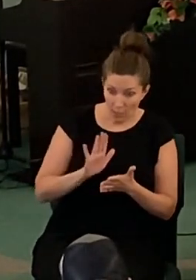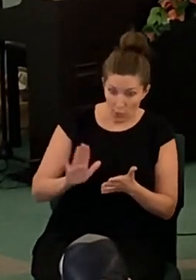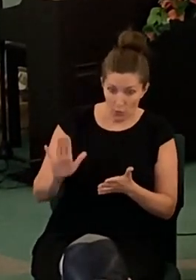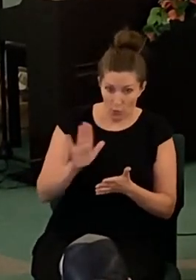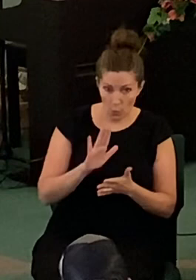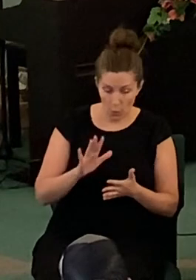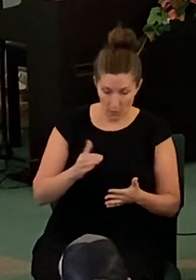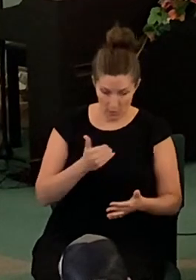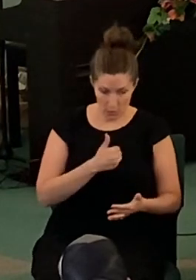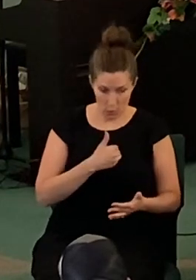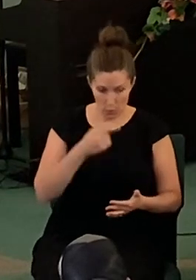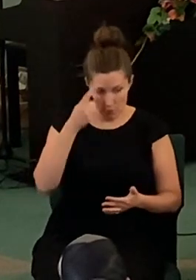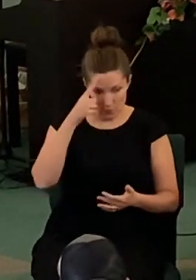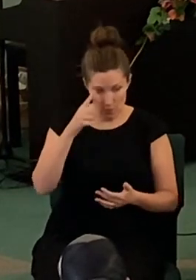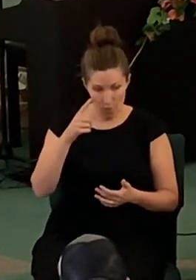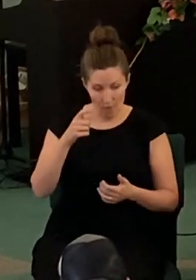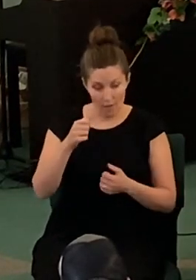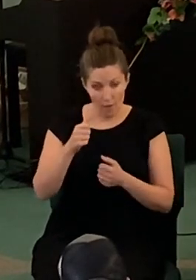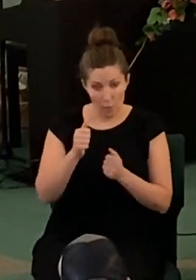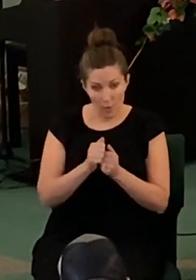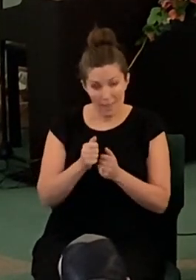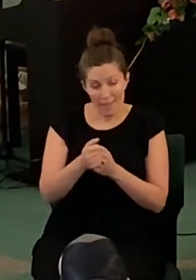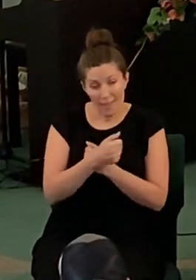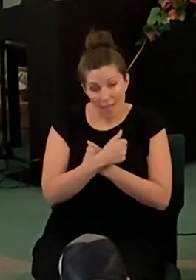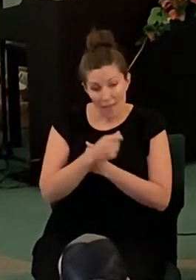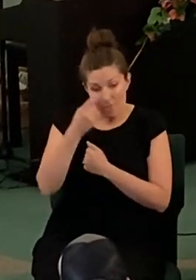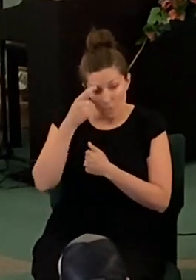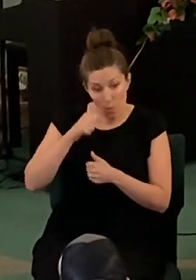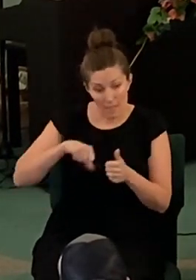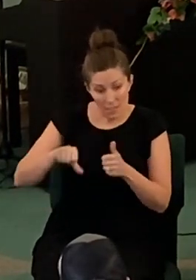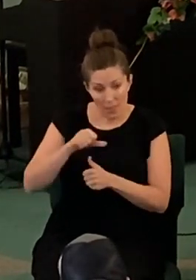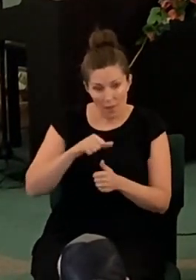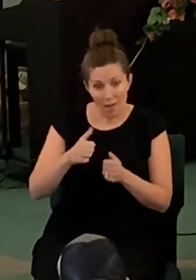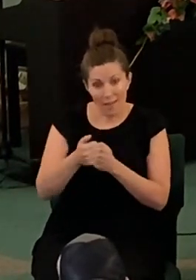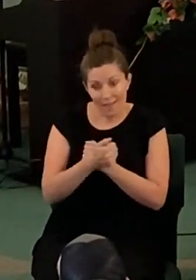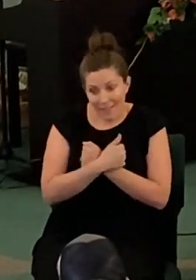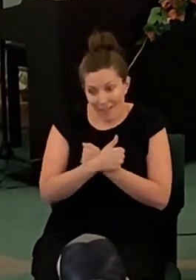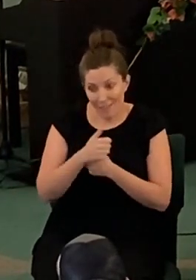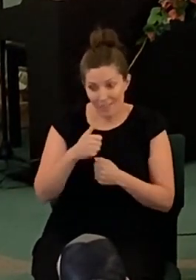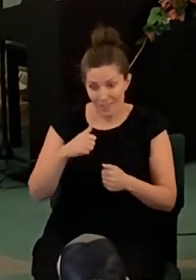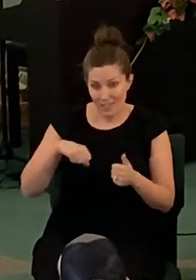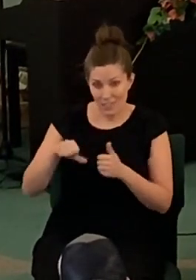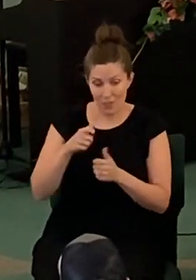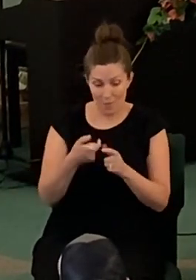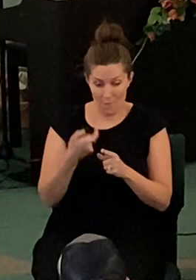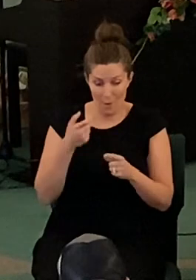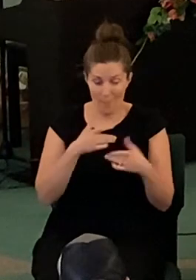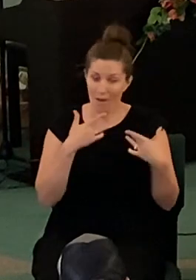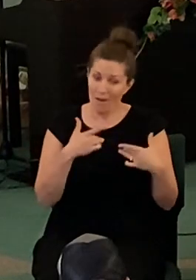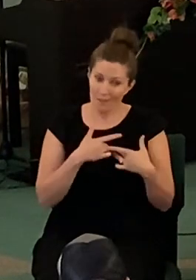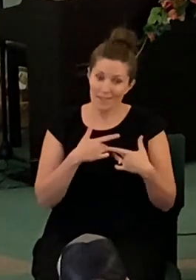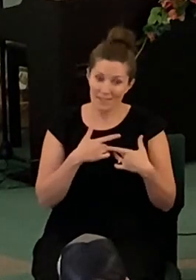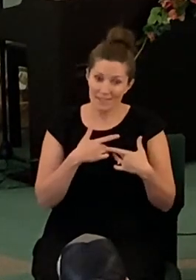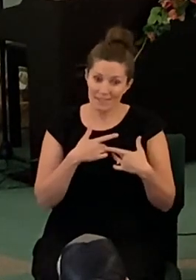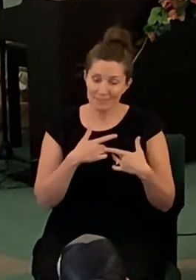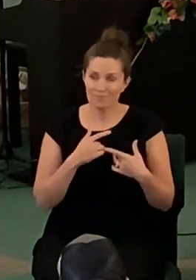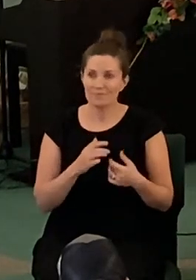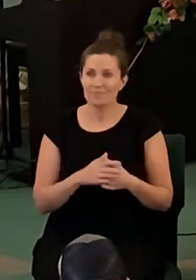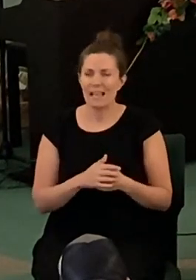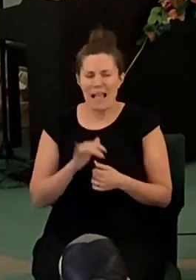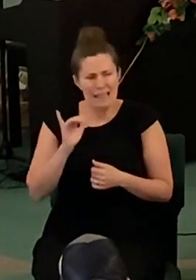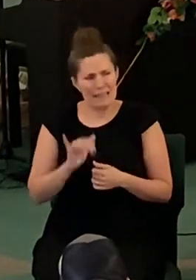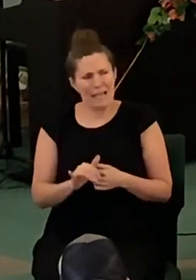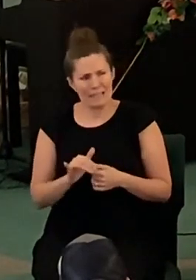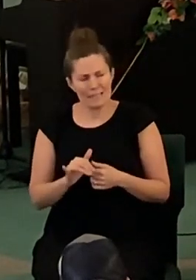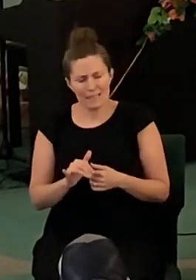brethren, fervently love one another from the heart. That's the sincere love that we